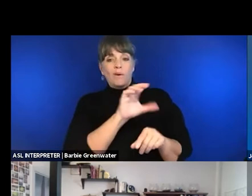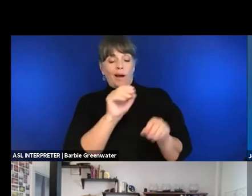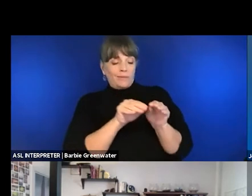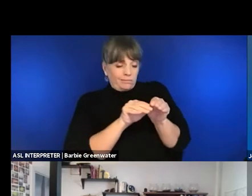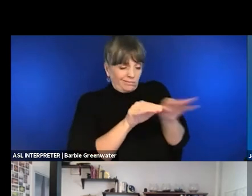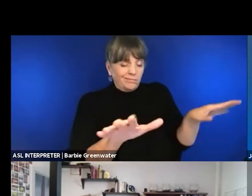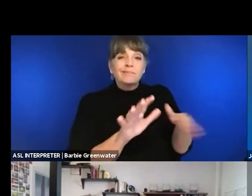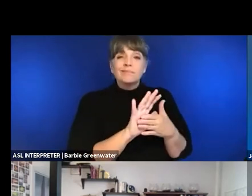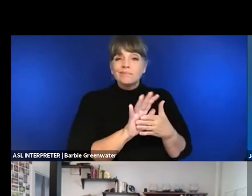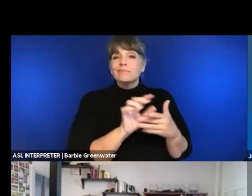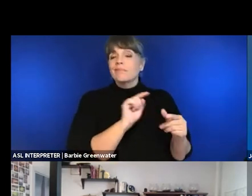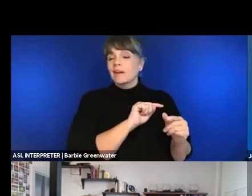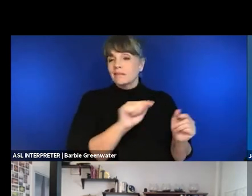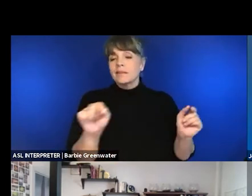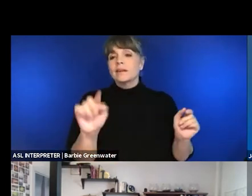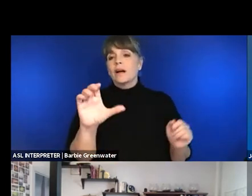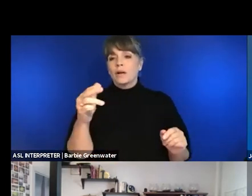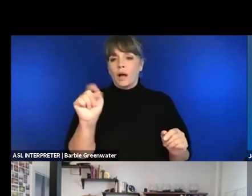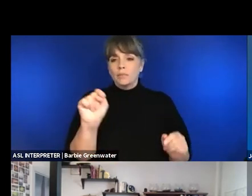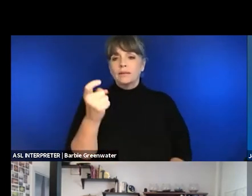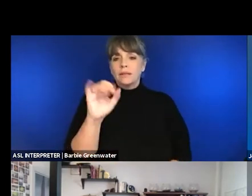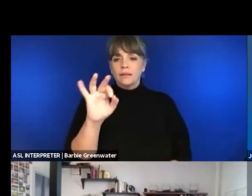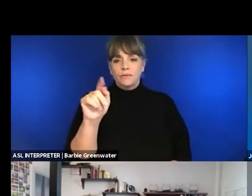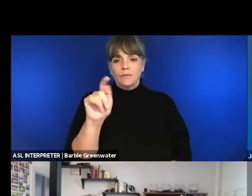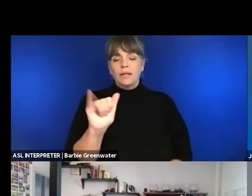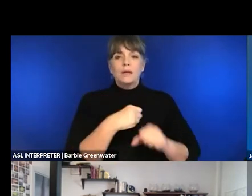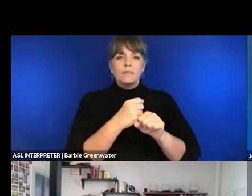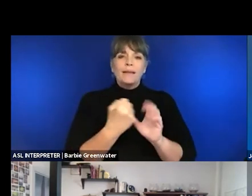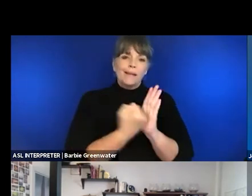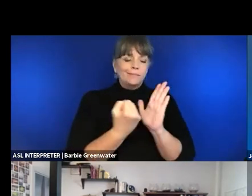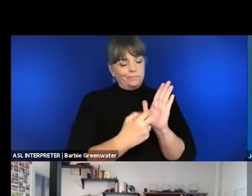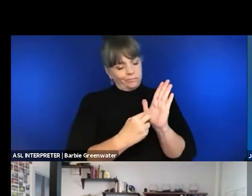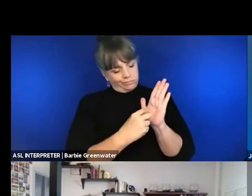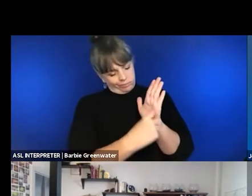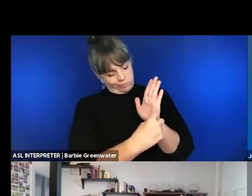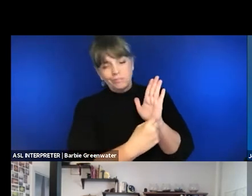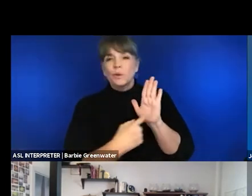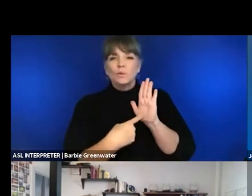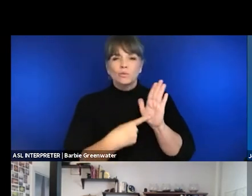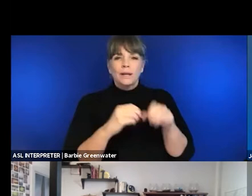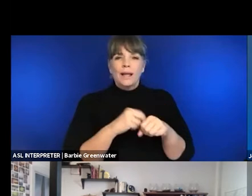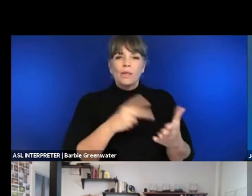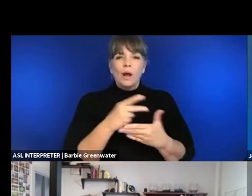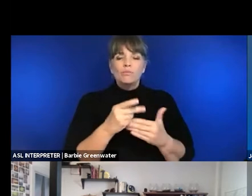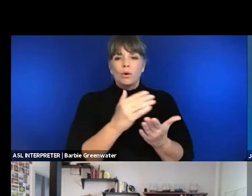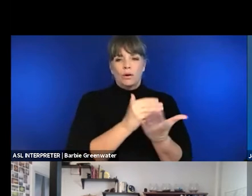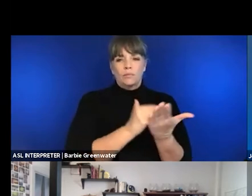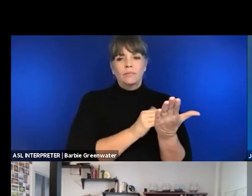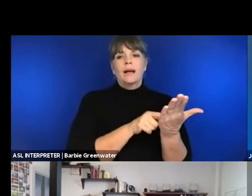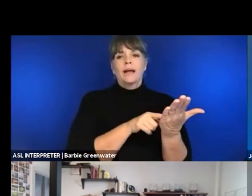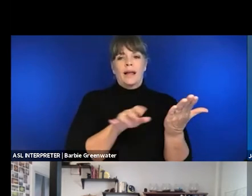that badge and putting it in our program guides when the metadata tells us that a program has